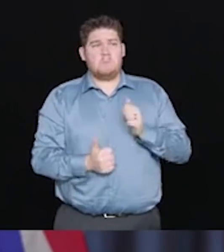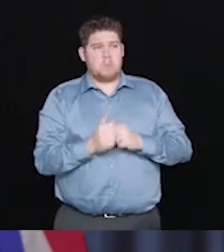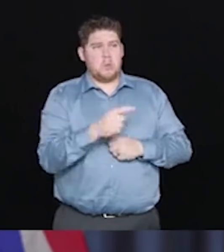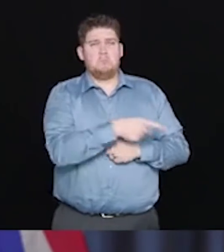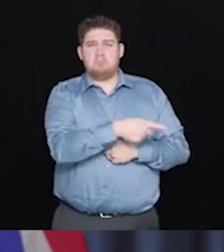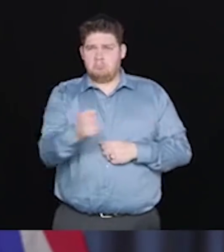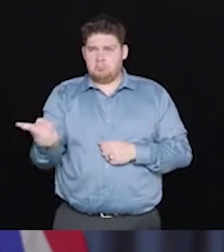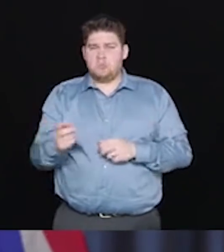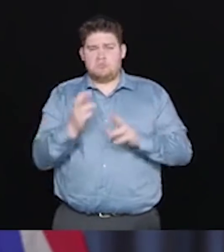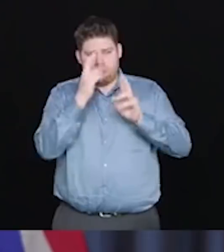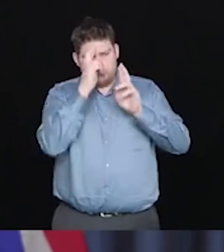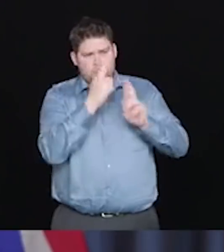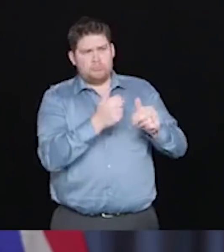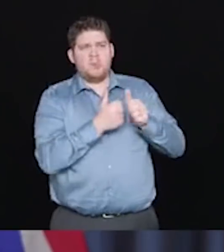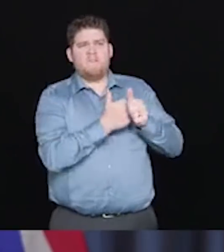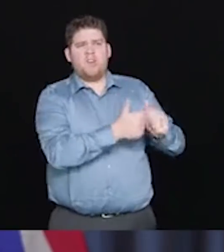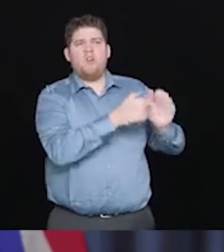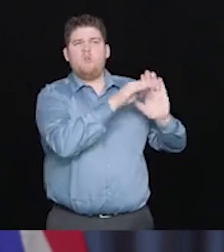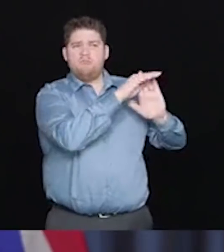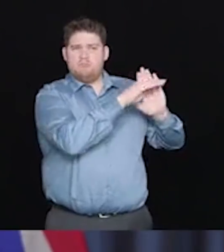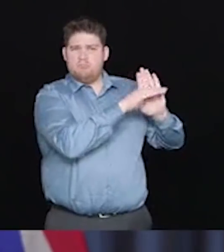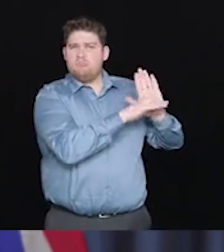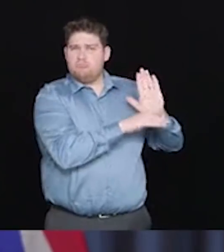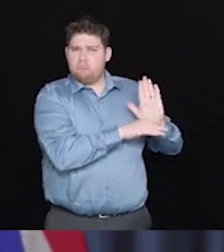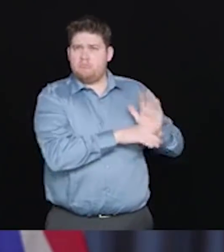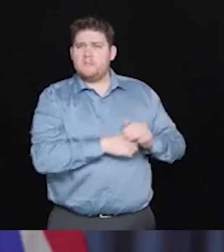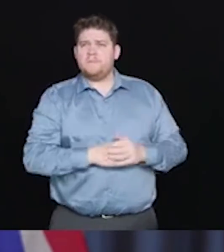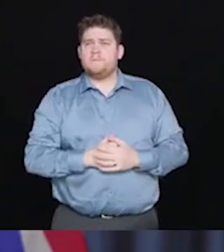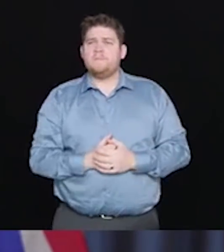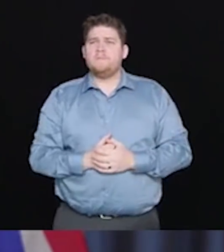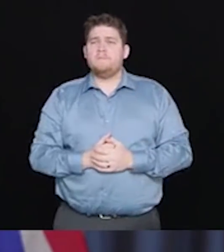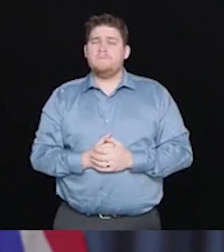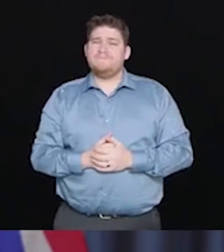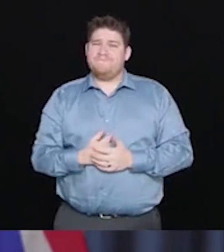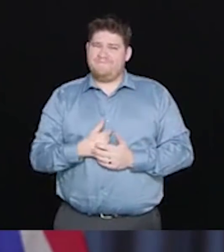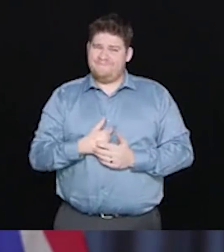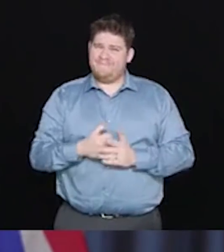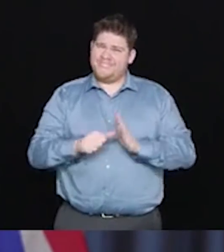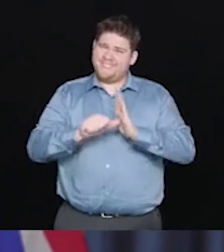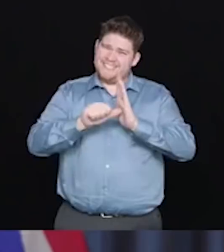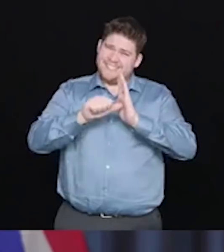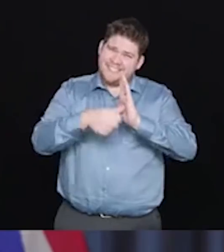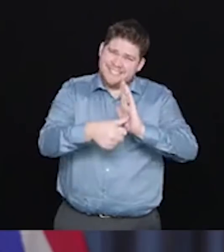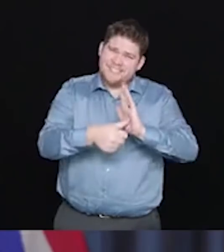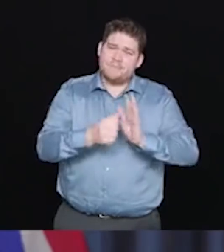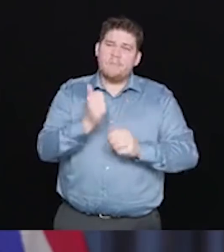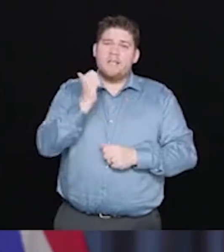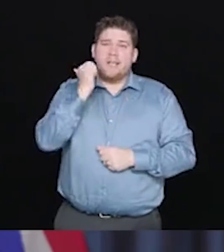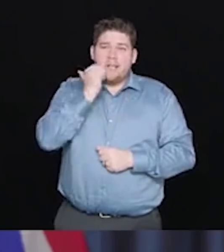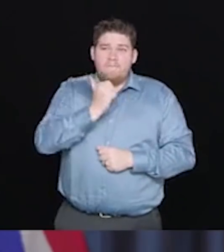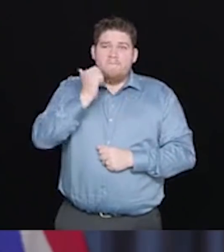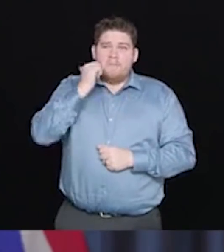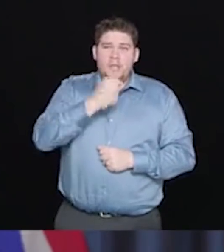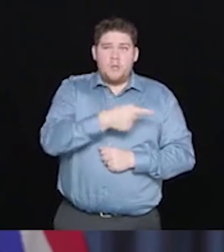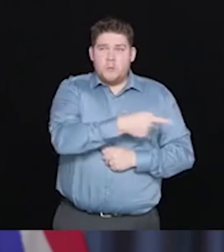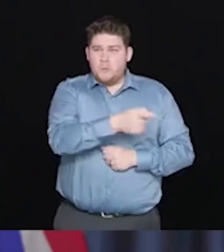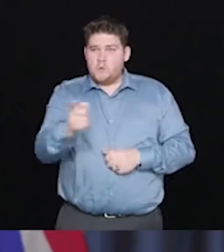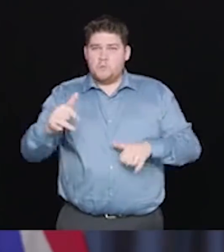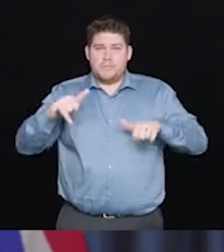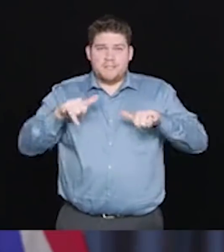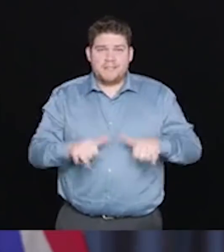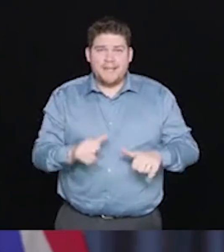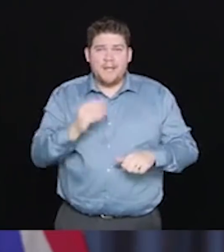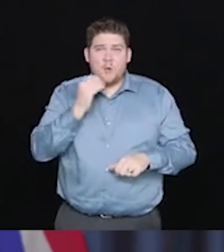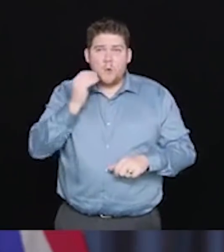home, that we do what we have been asked to do, we stay apart but staying connected, brings us a day